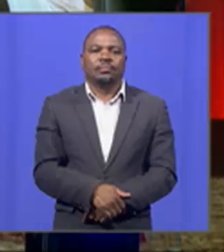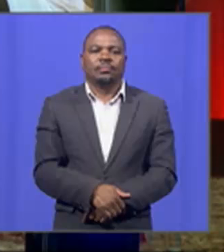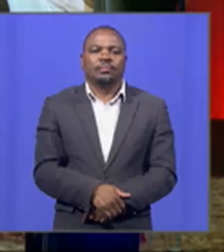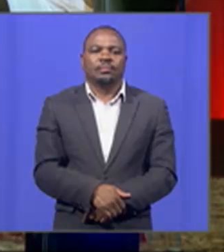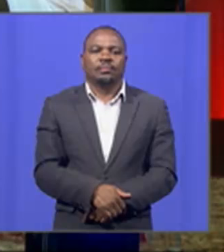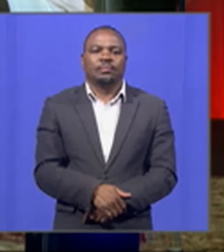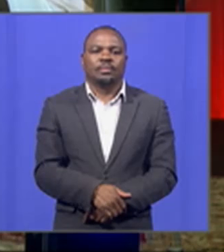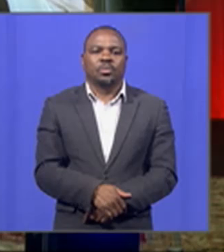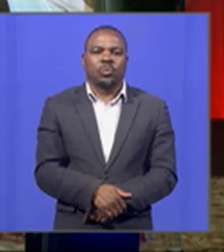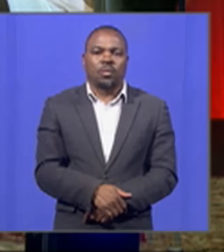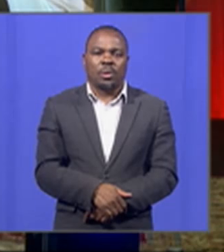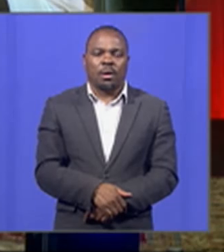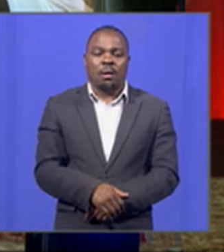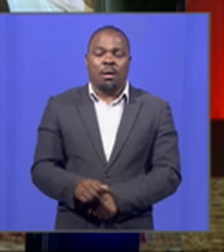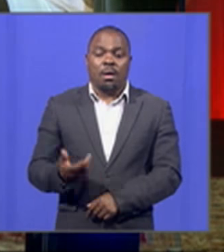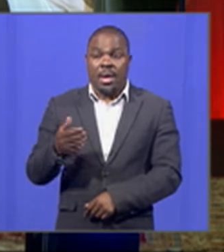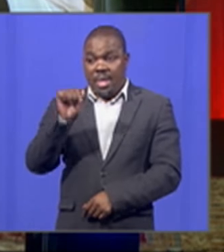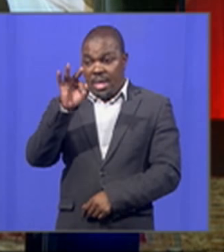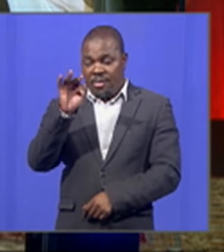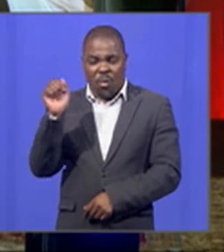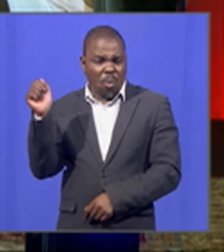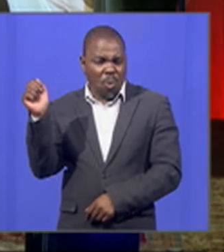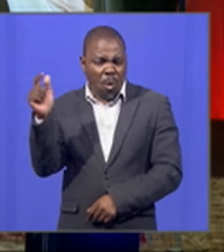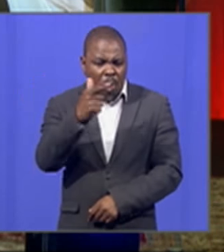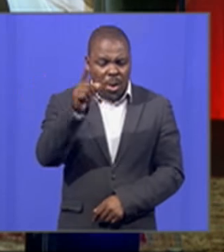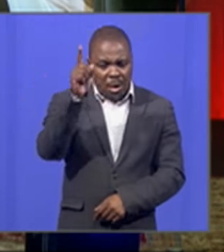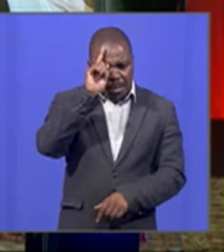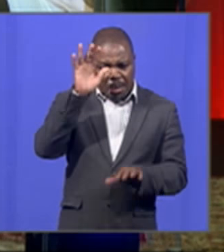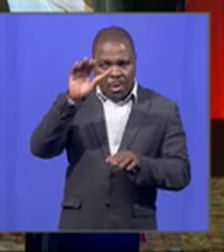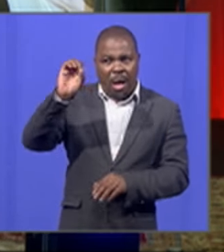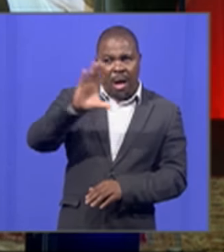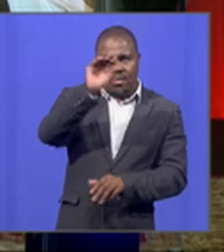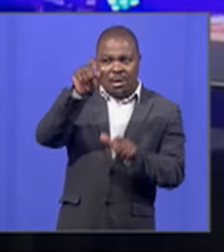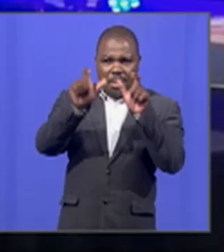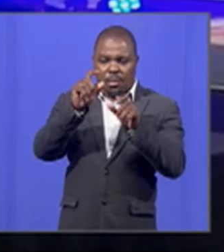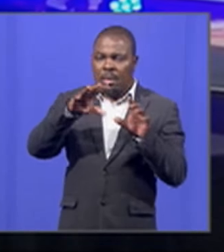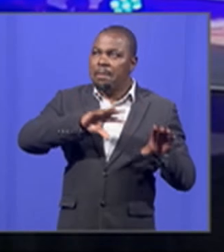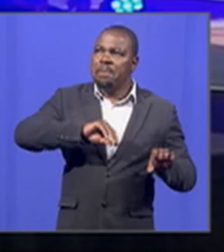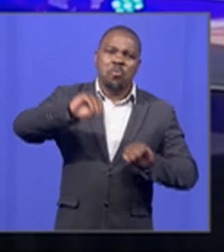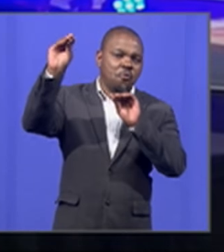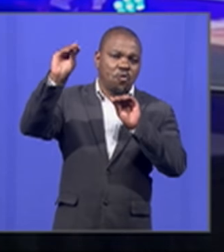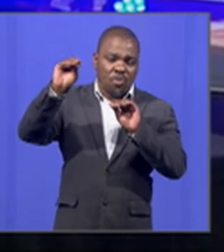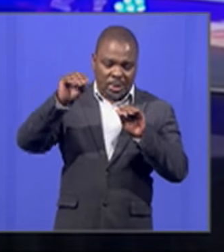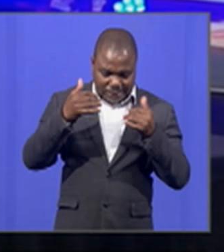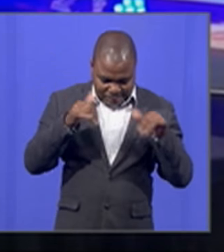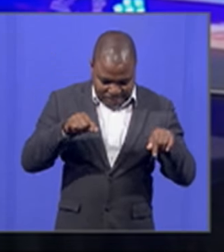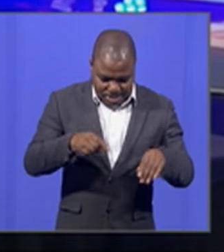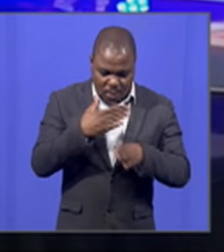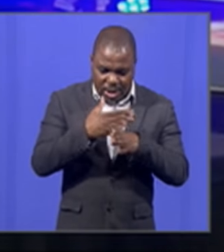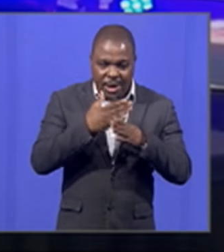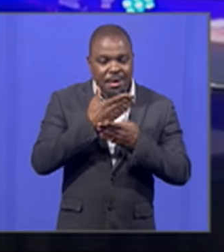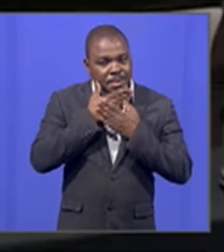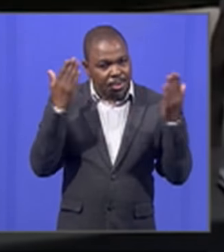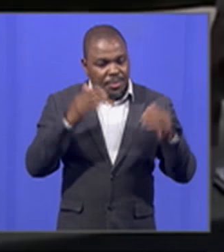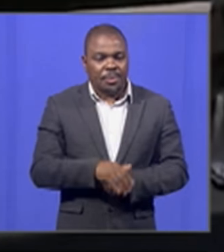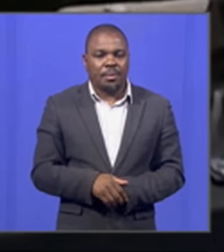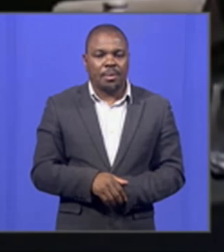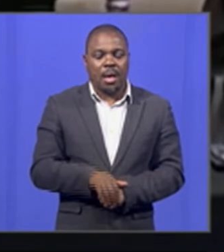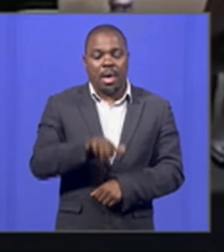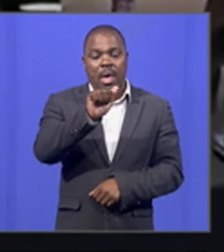Even if all Africans were to leave, there'll still be unemployment. Modulasetulo wa maloba wa African Union